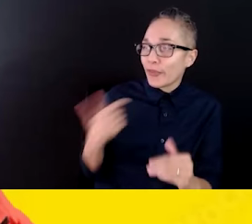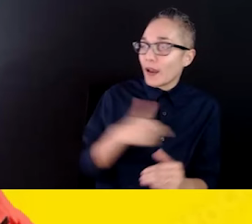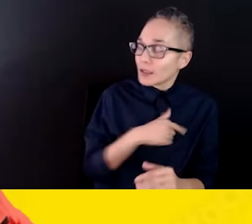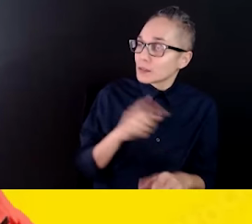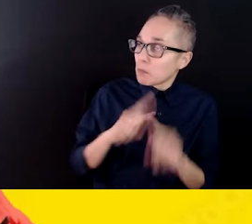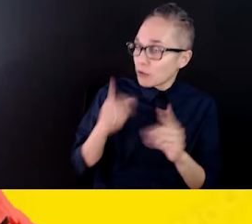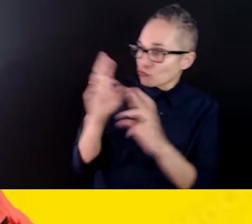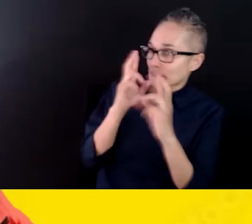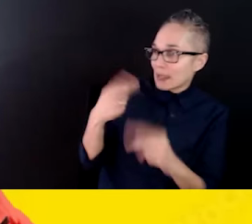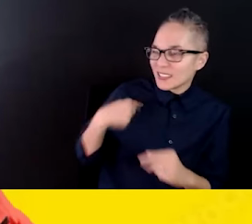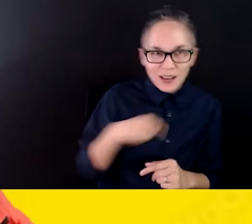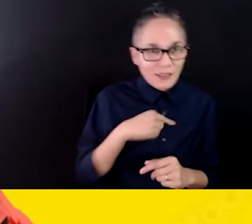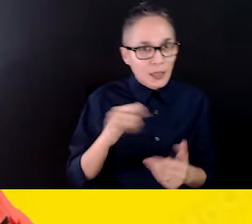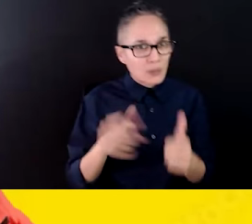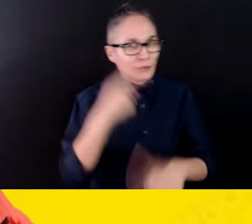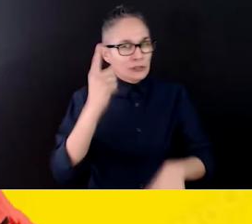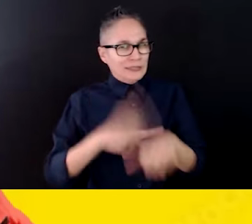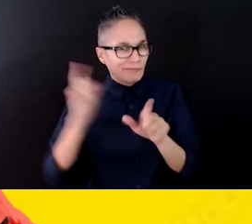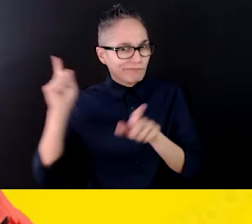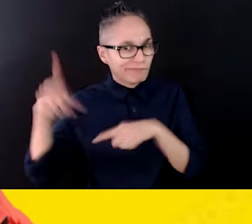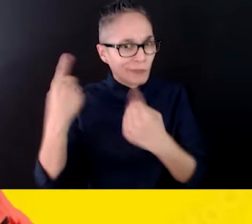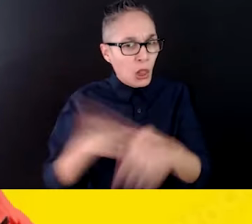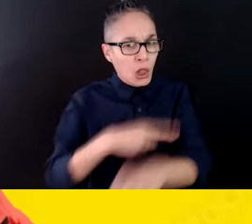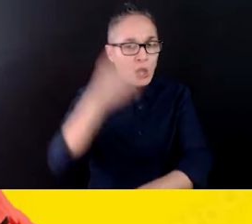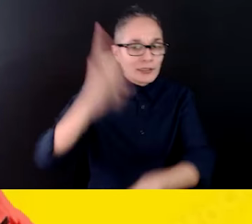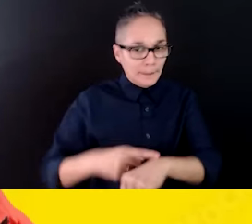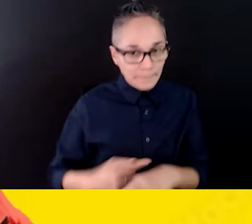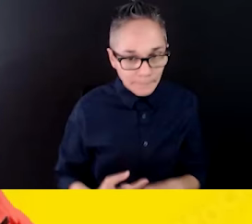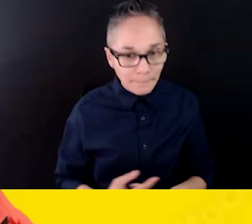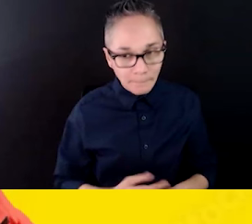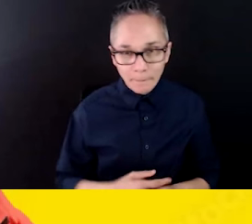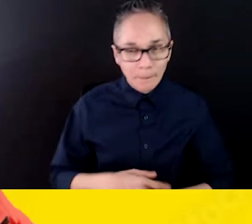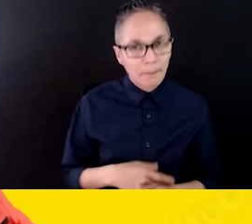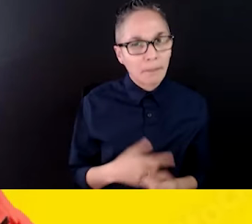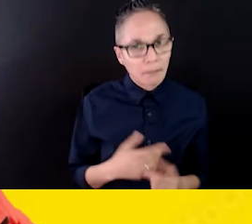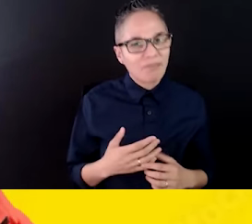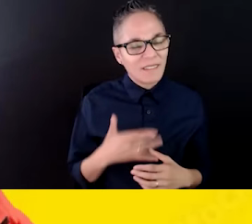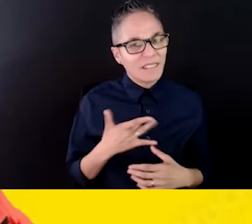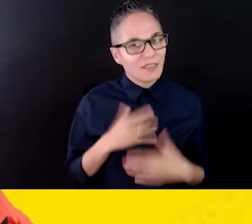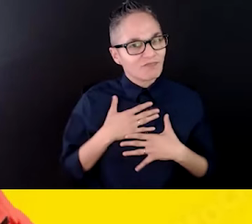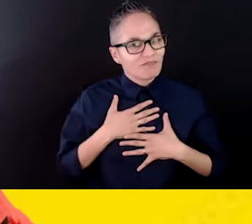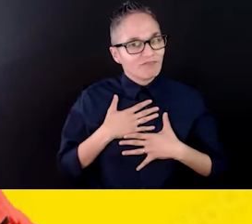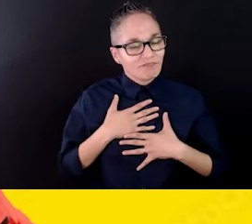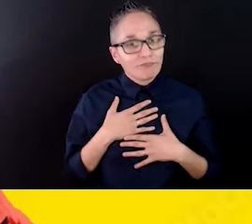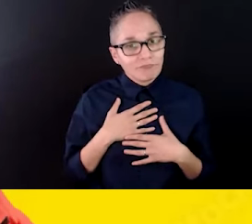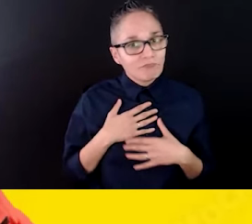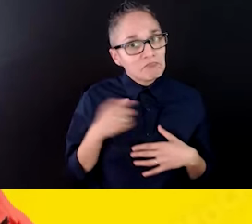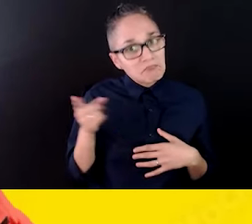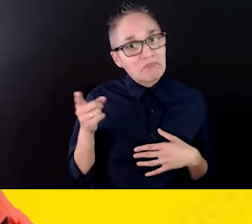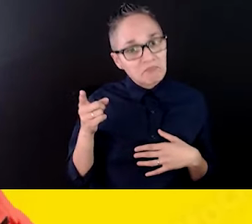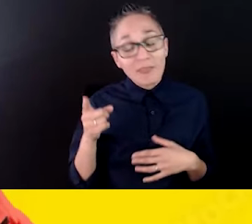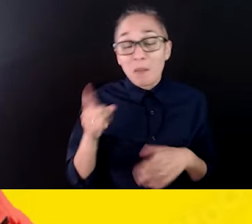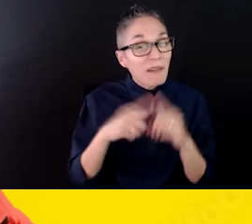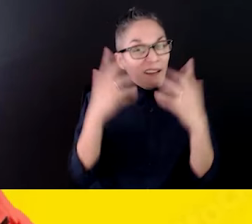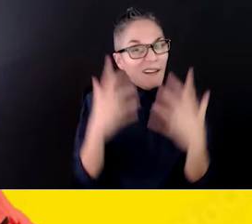But that was the first time in a while that I remember. Respecting disciplines and, Yeah. you know. Yeah, so I mean, but she's not applying to full